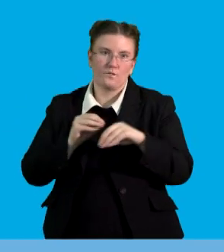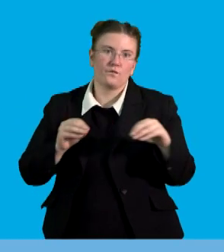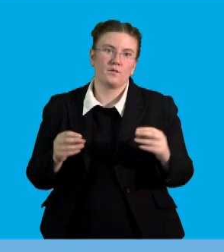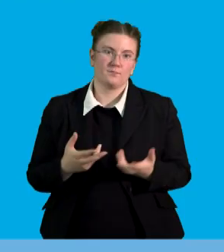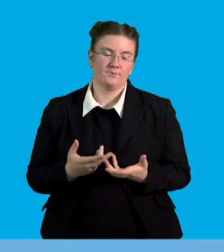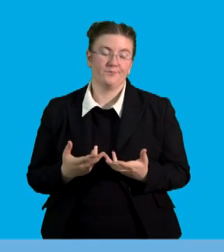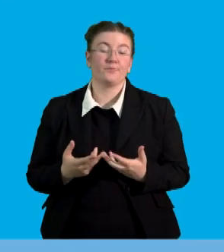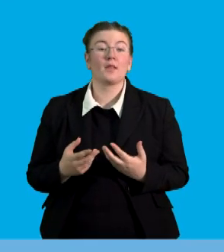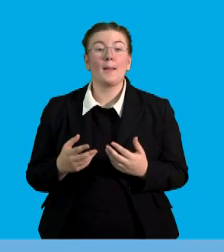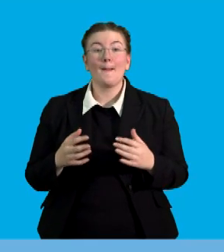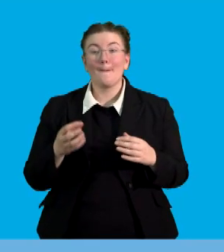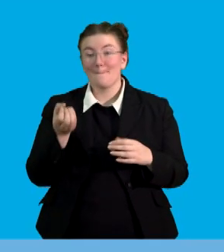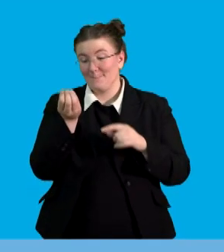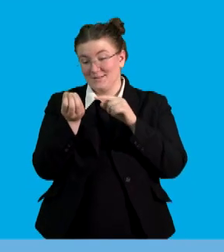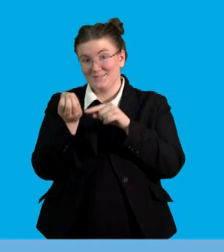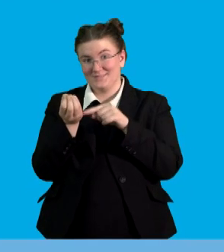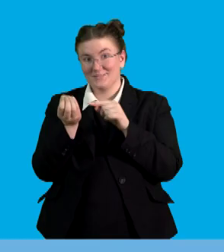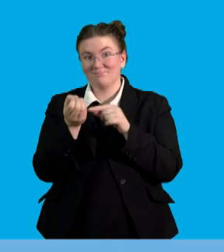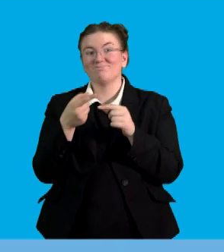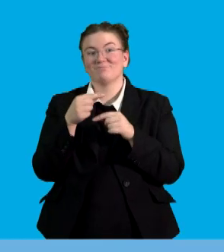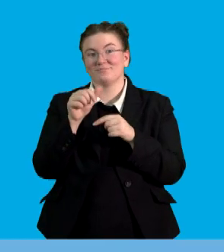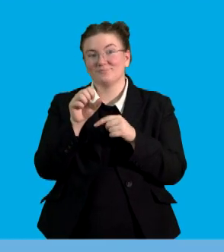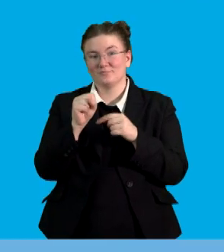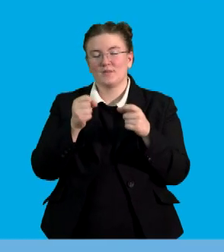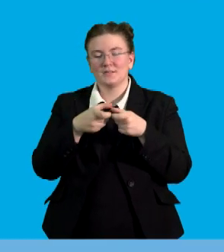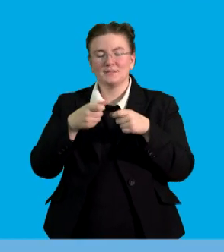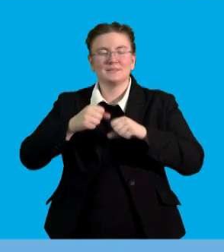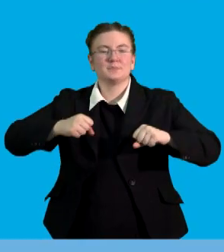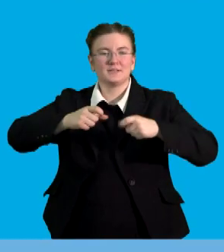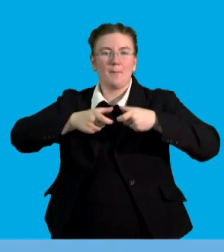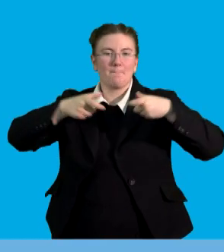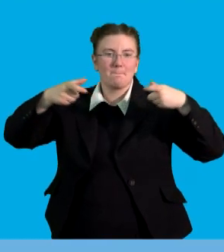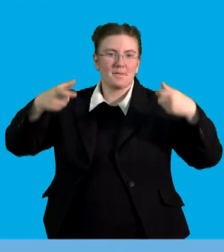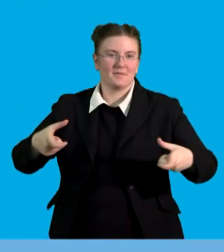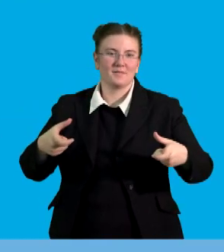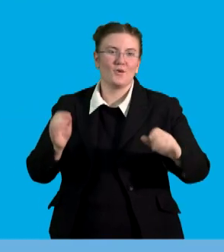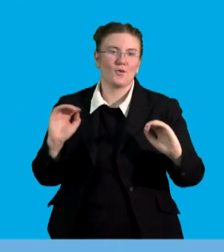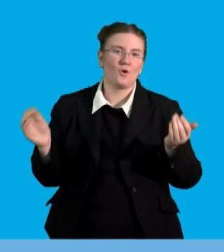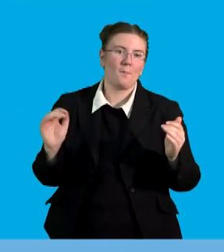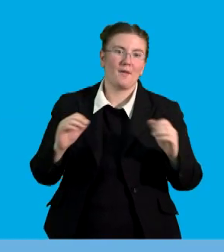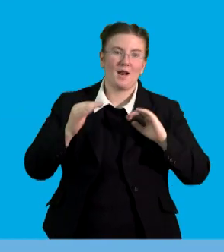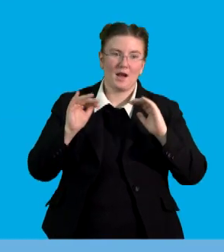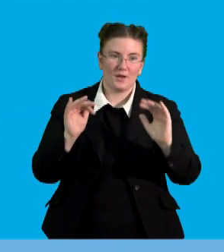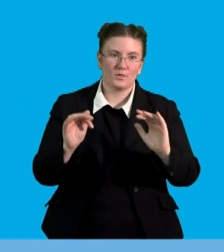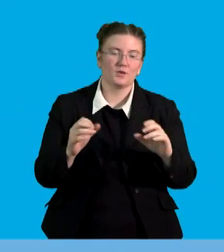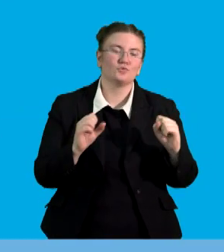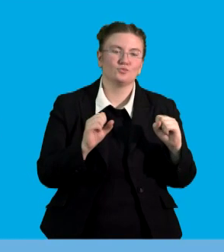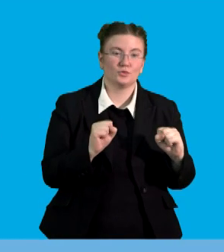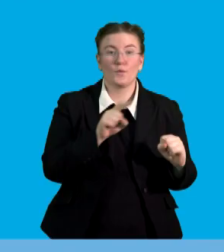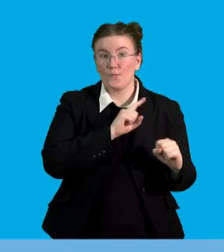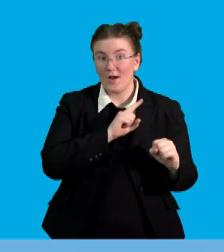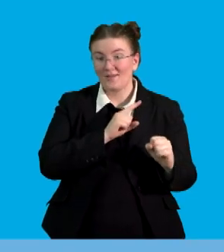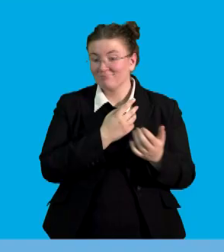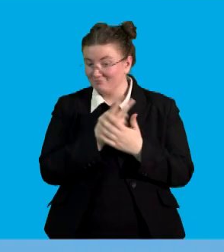container. So then, the particles in gases are much further apart than the particles in liquid or solids. We know because of the